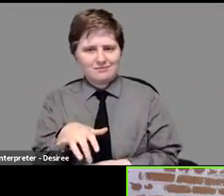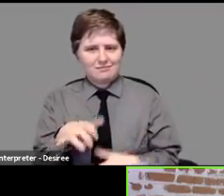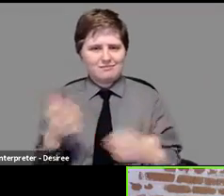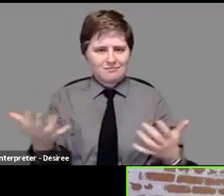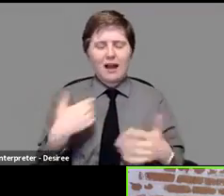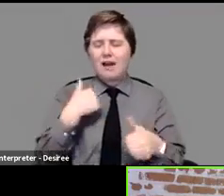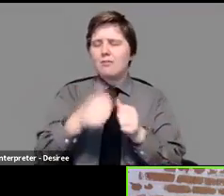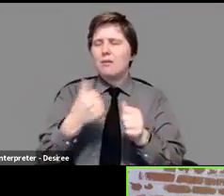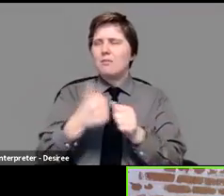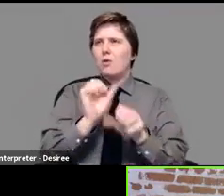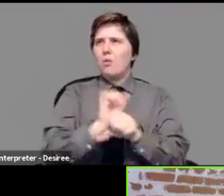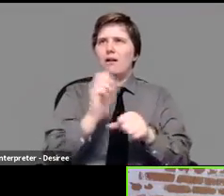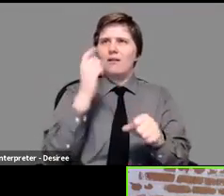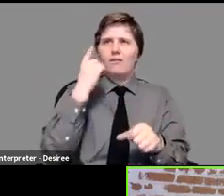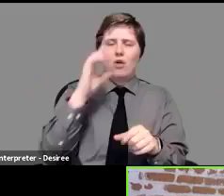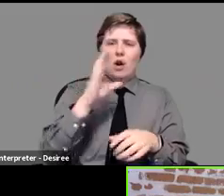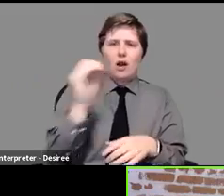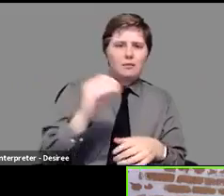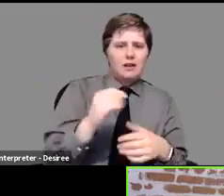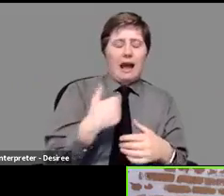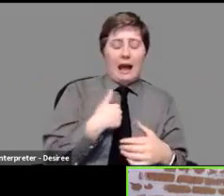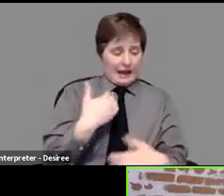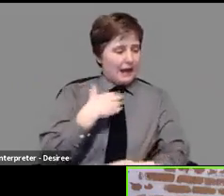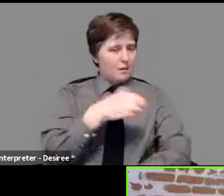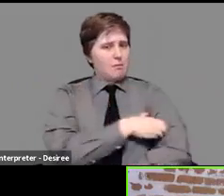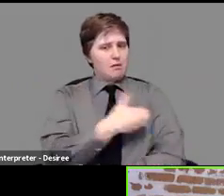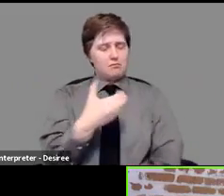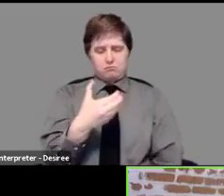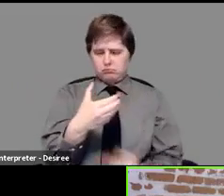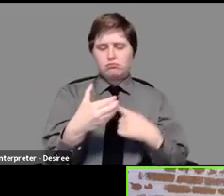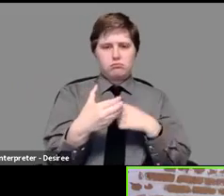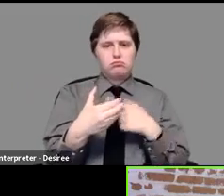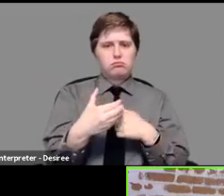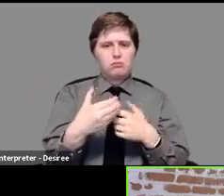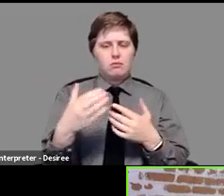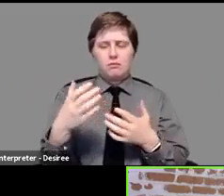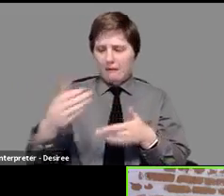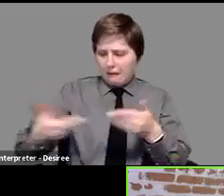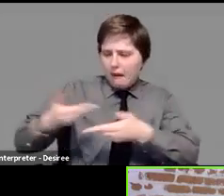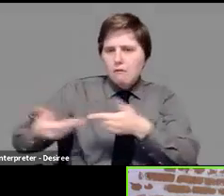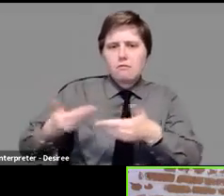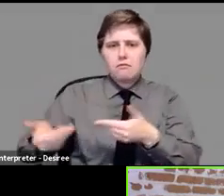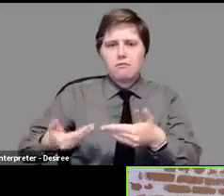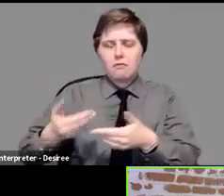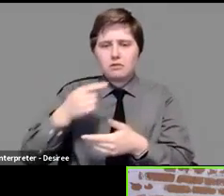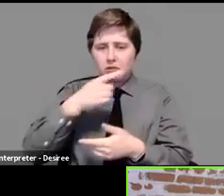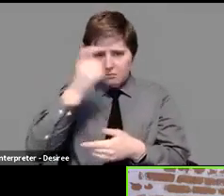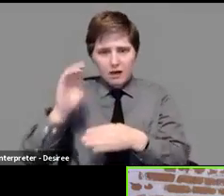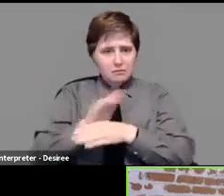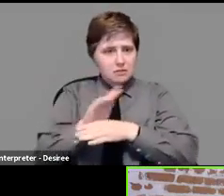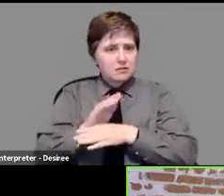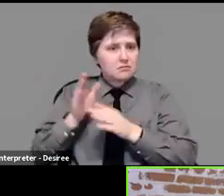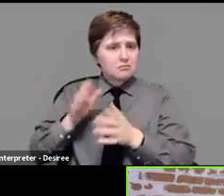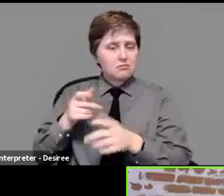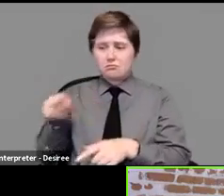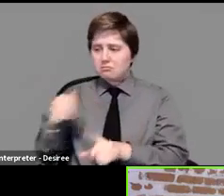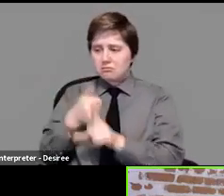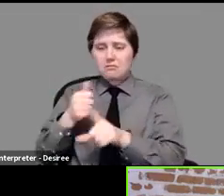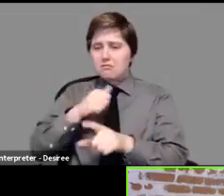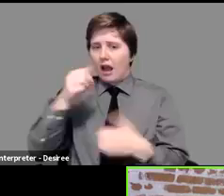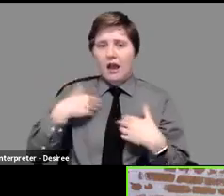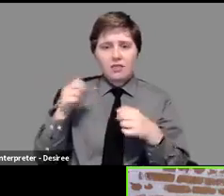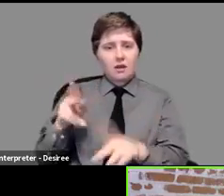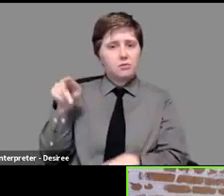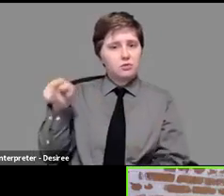corporate environment, and I had the power to get some folks in, you know, some Black businesses who otherwise wouldn't have had an